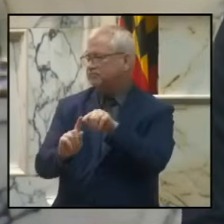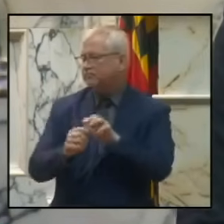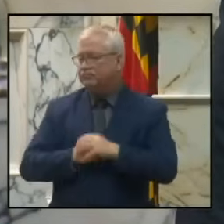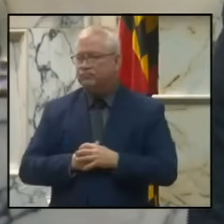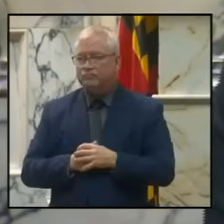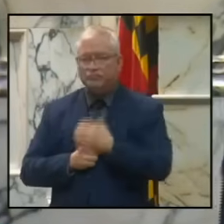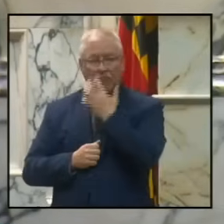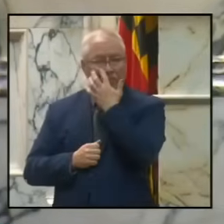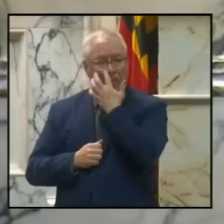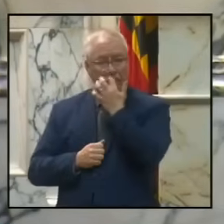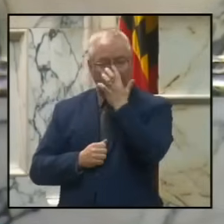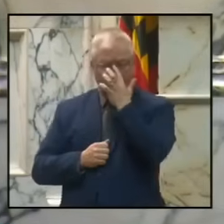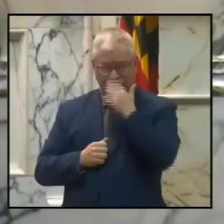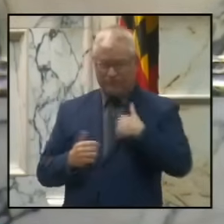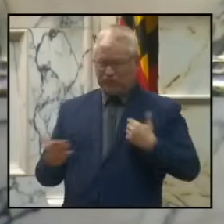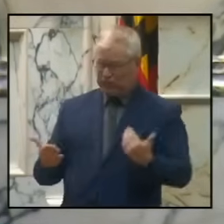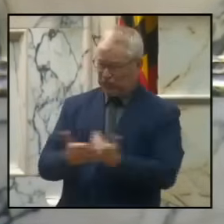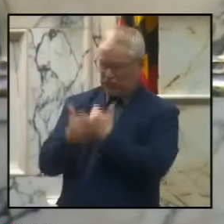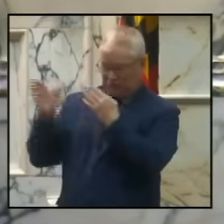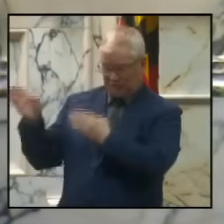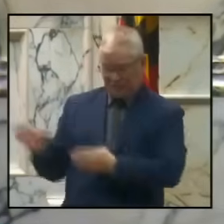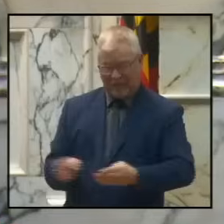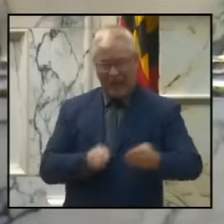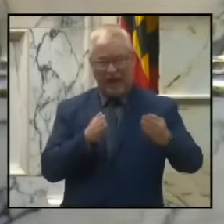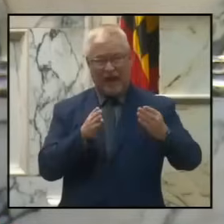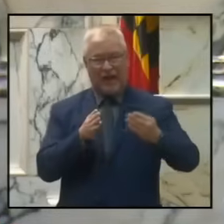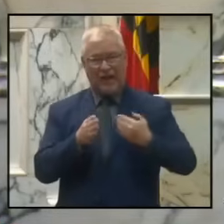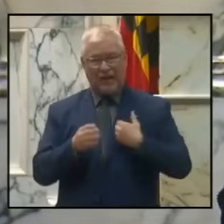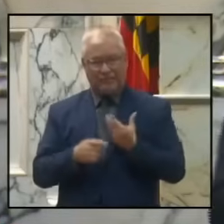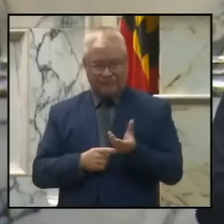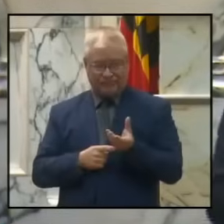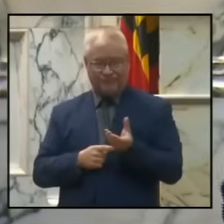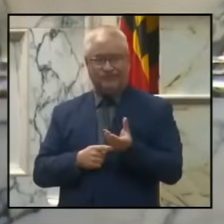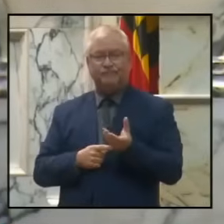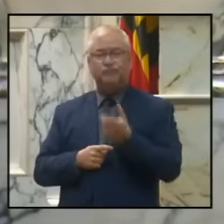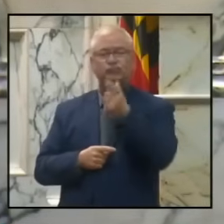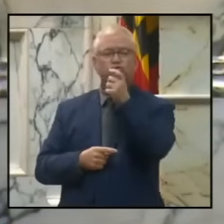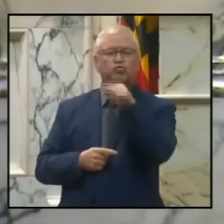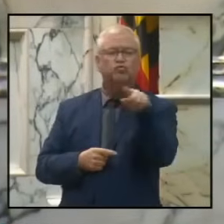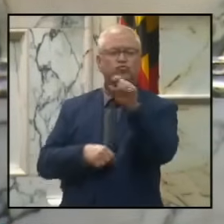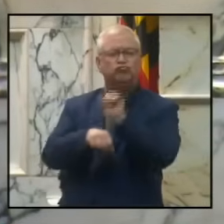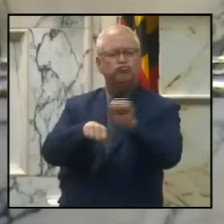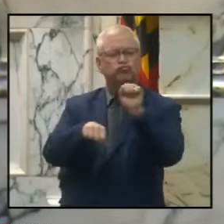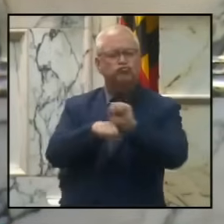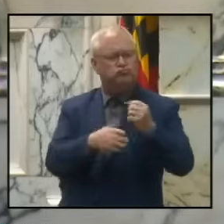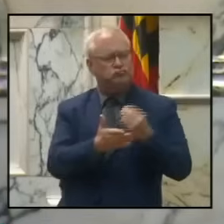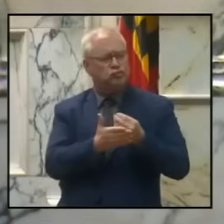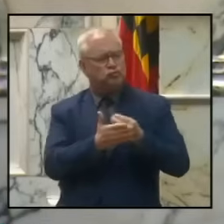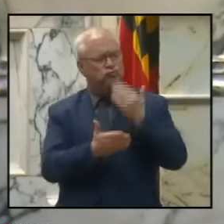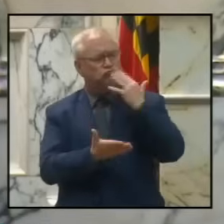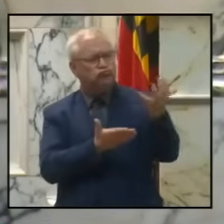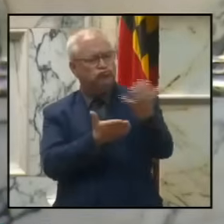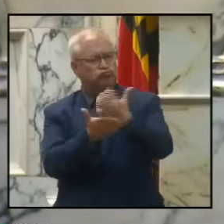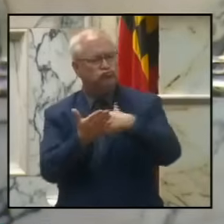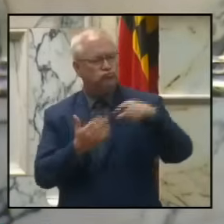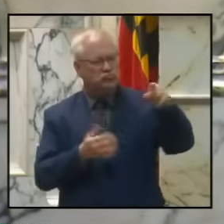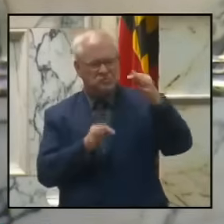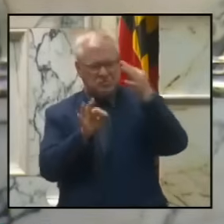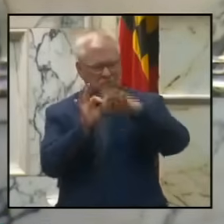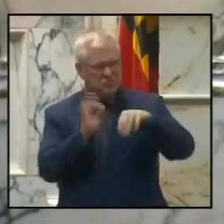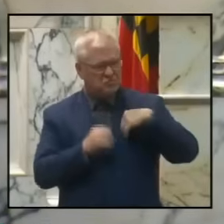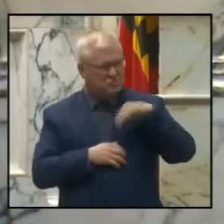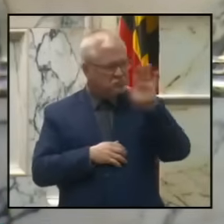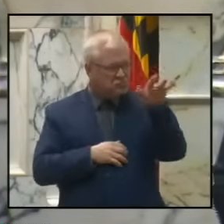Under our new plan, those who have done exceptionally well financially will simply pay a 1/4 point more